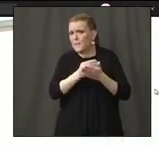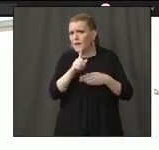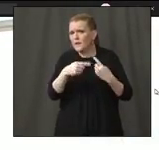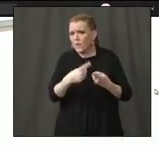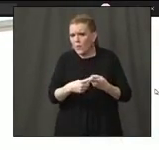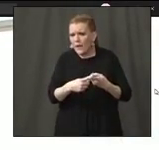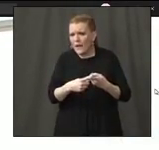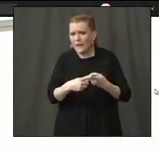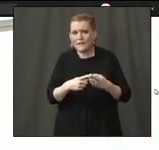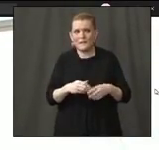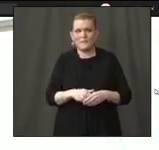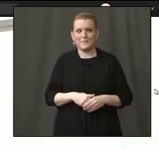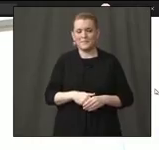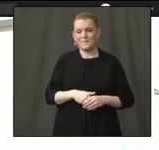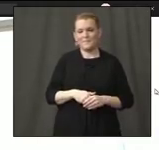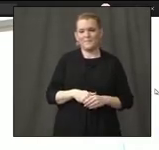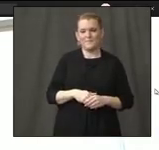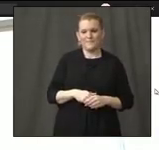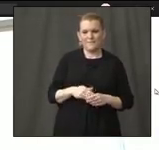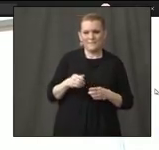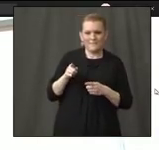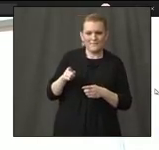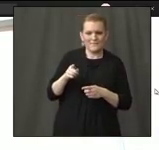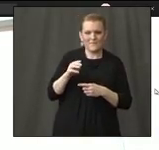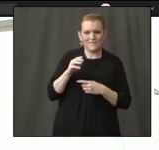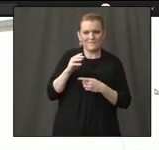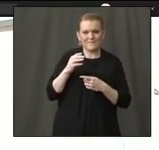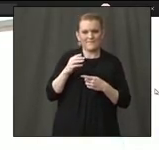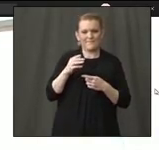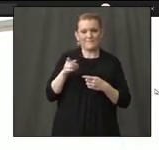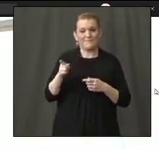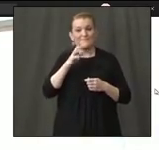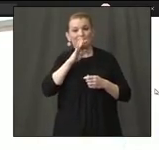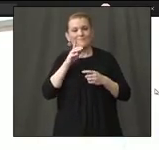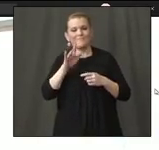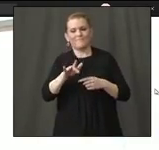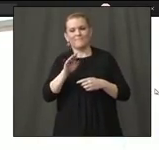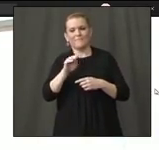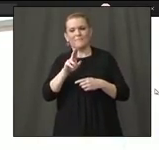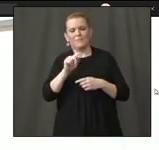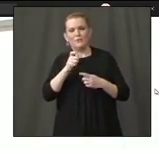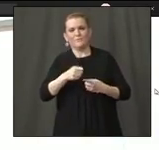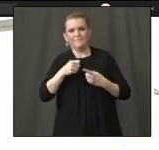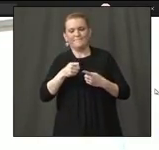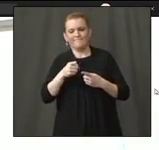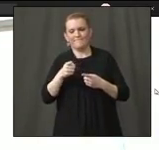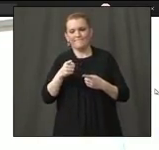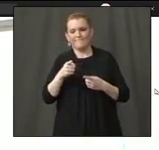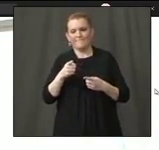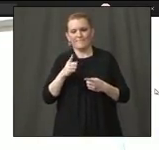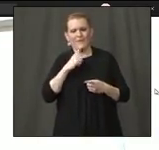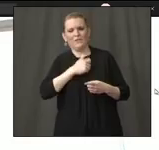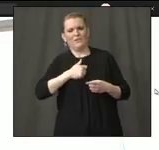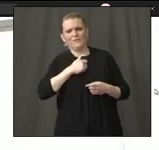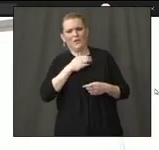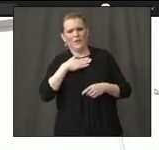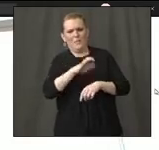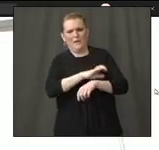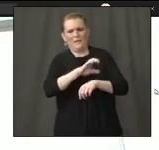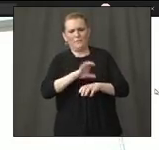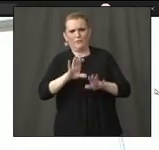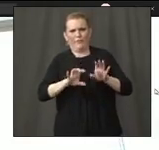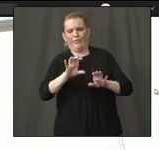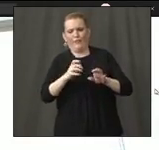Can you read lips? Yeah, no. Unmute. You're still on mute. Sorry, Yeah. my computer is acting a little